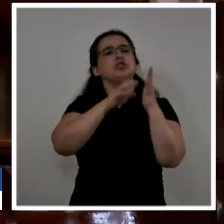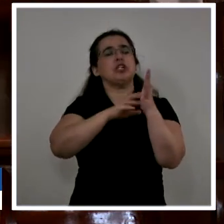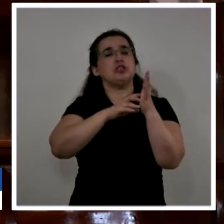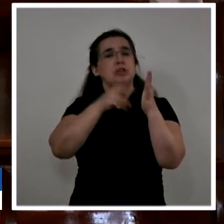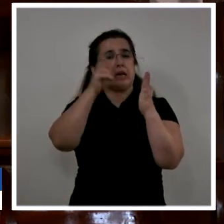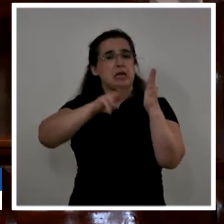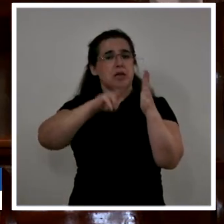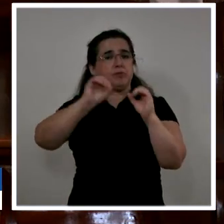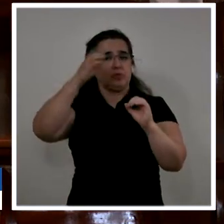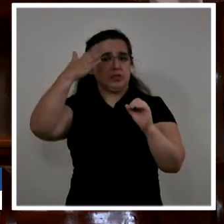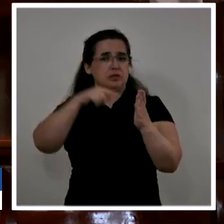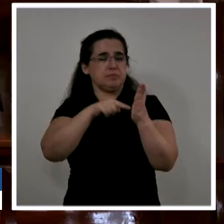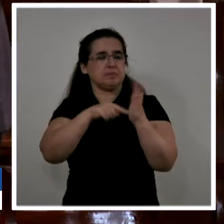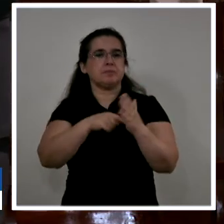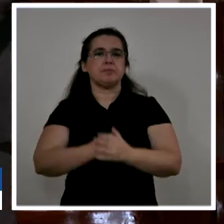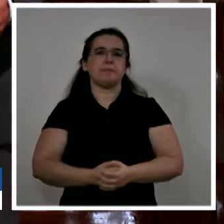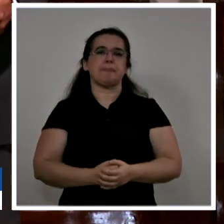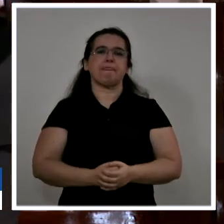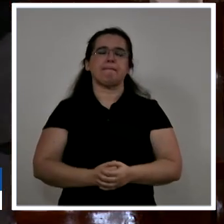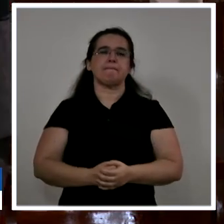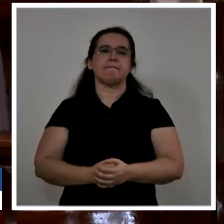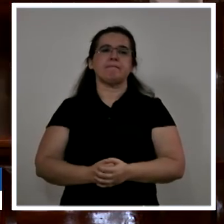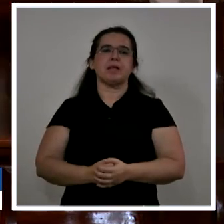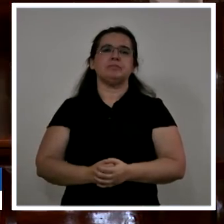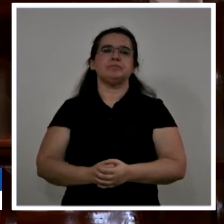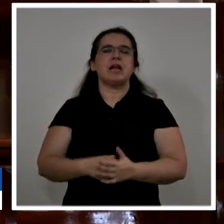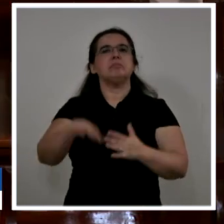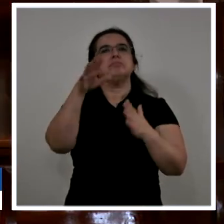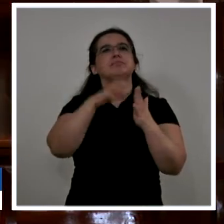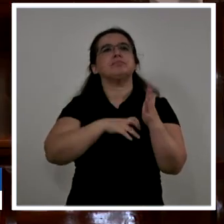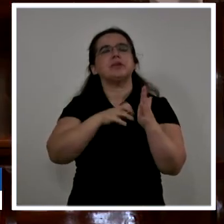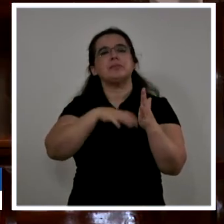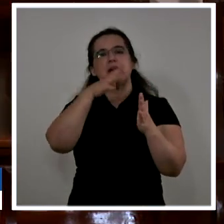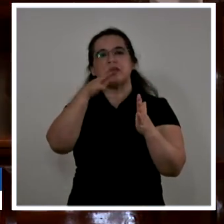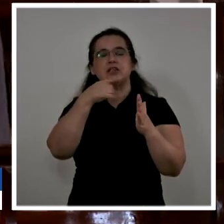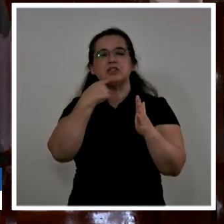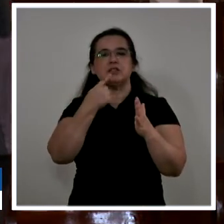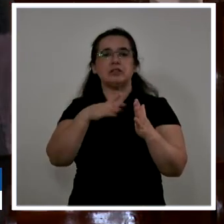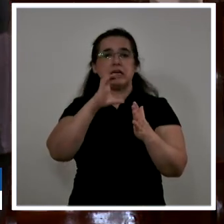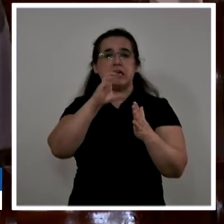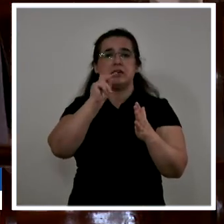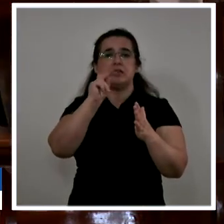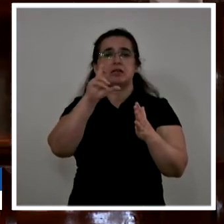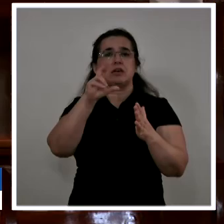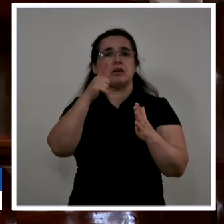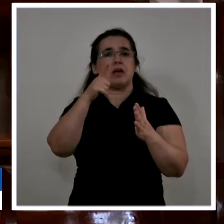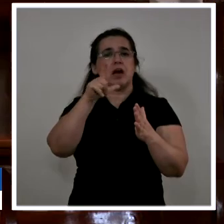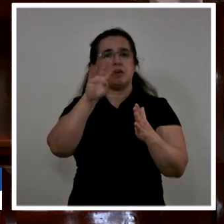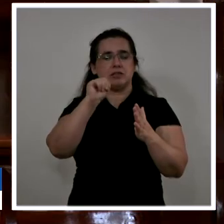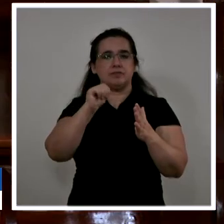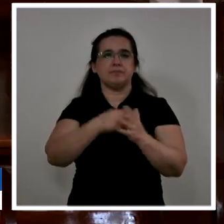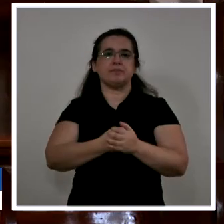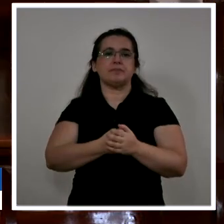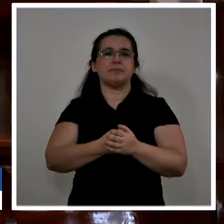no início, one of which was from Carl Sagan, um daqueles que era de Carl Sagan, se lembram, that talked about the pale